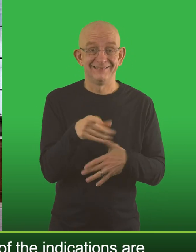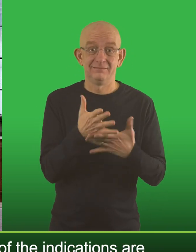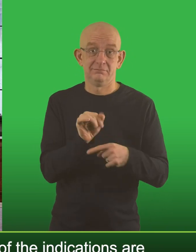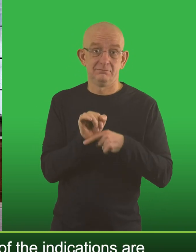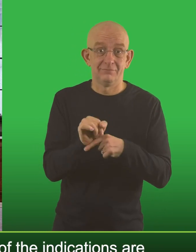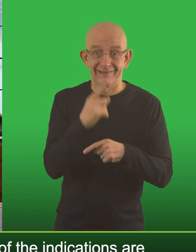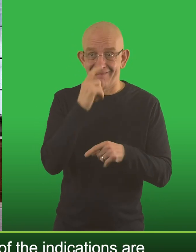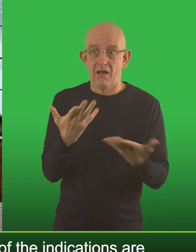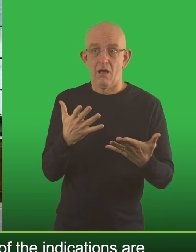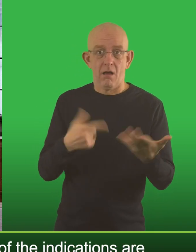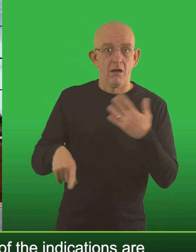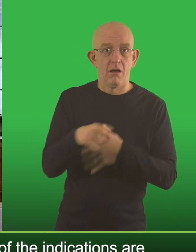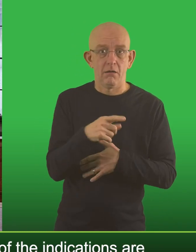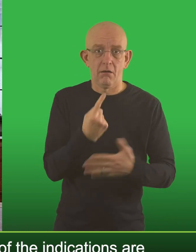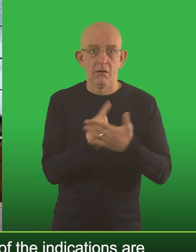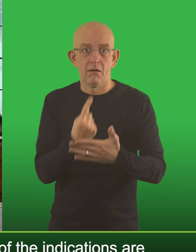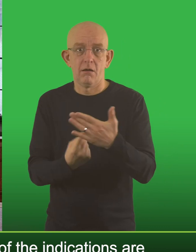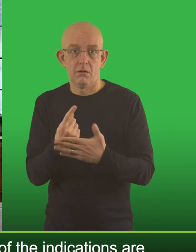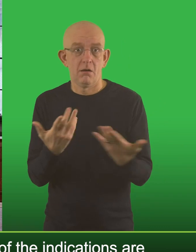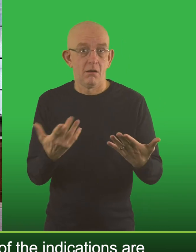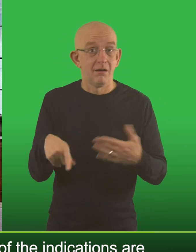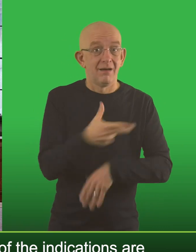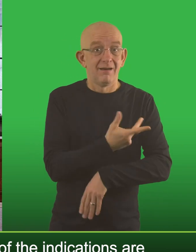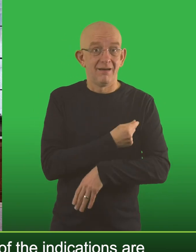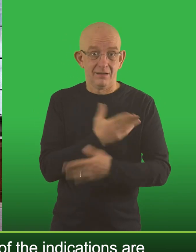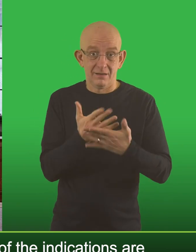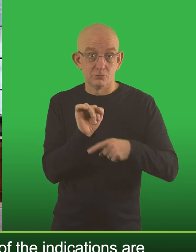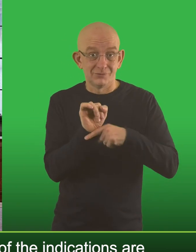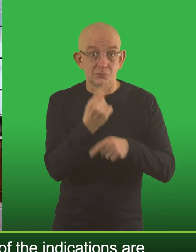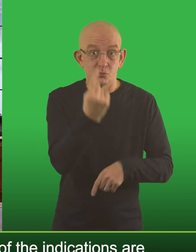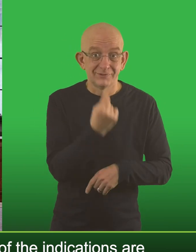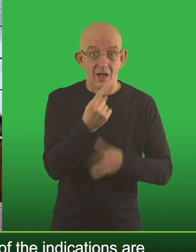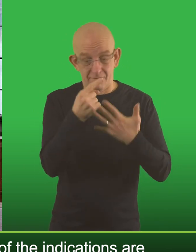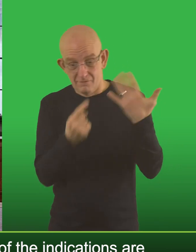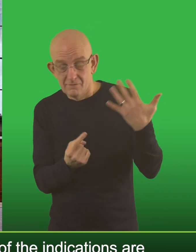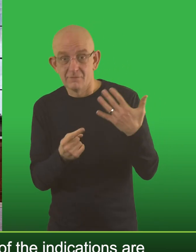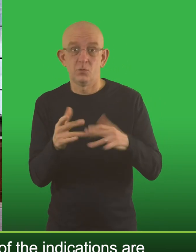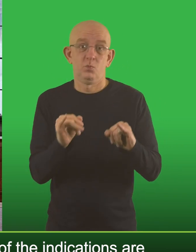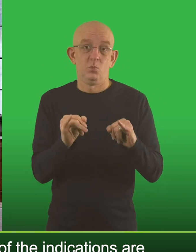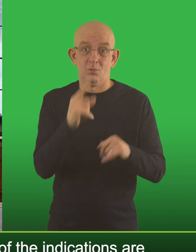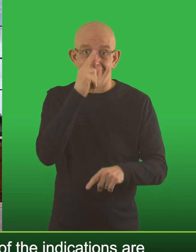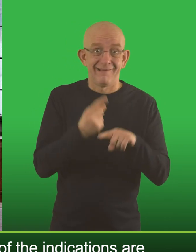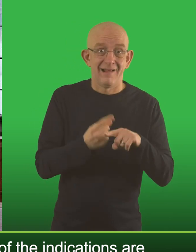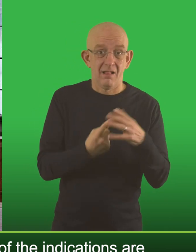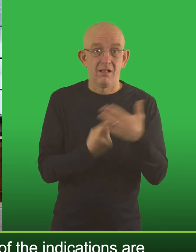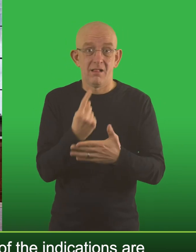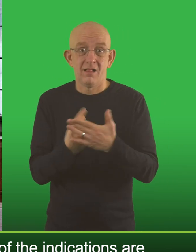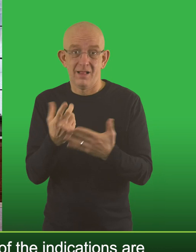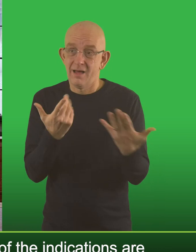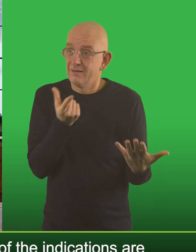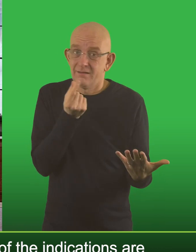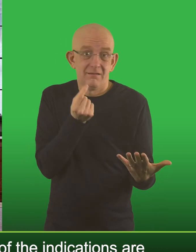because even if there is immune escape, all of the indications are that the vaccines will